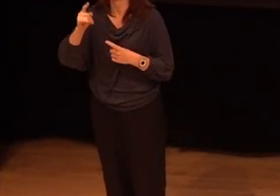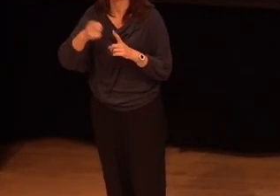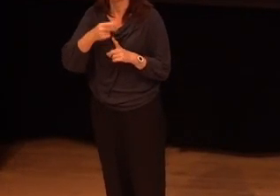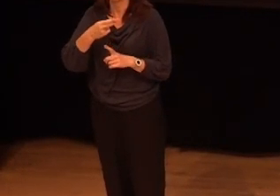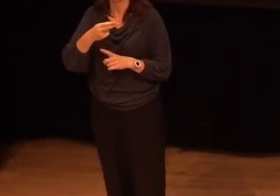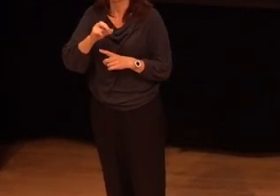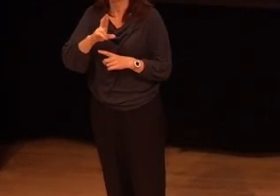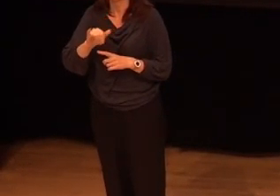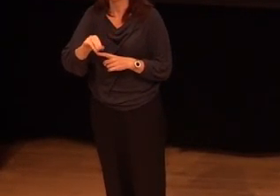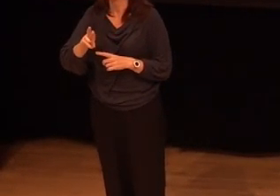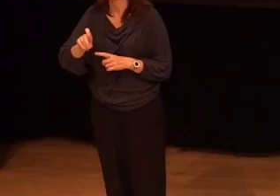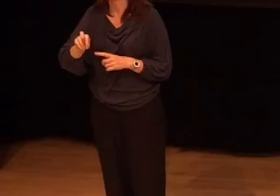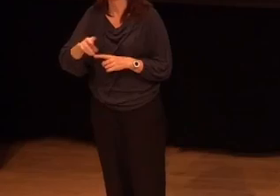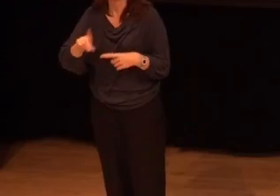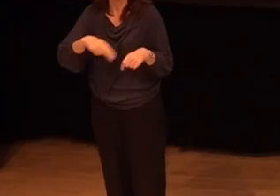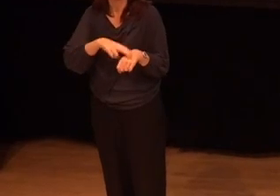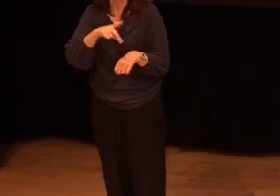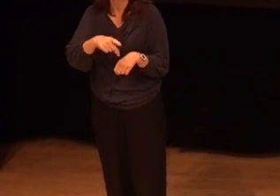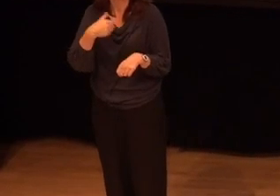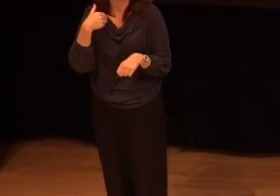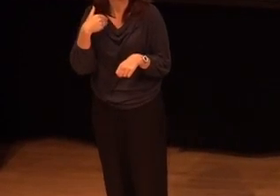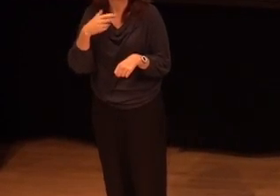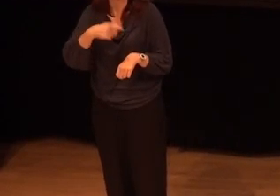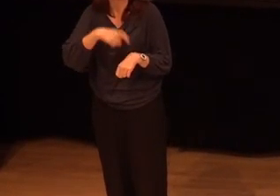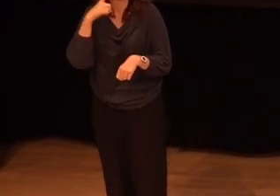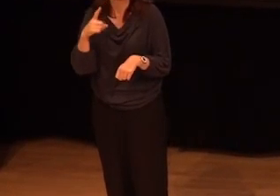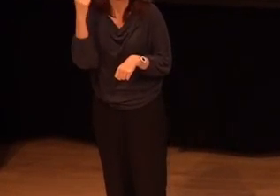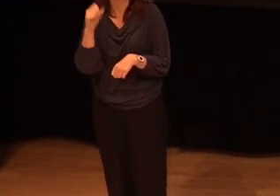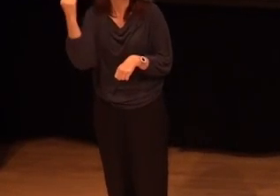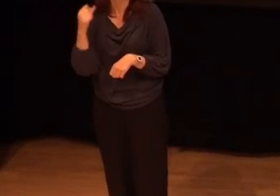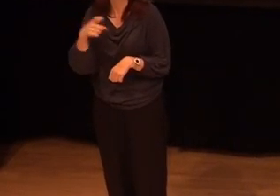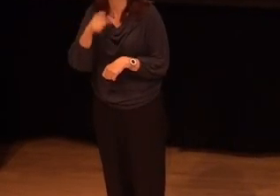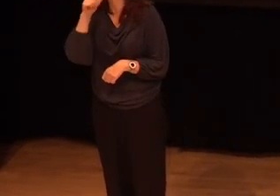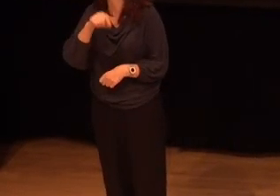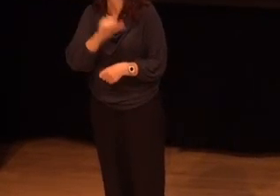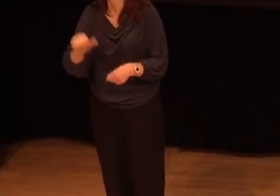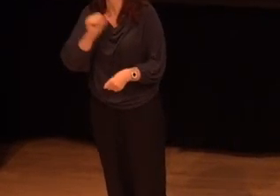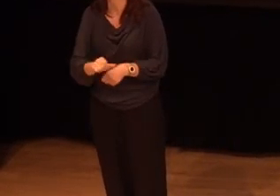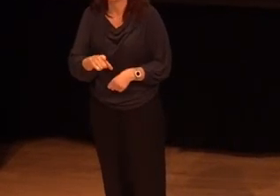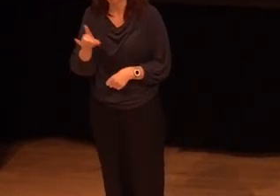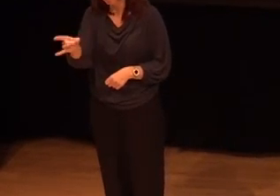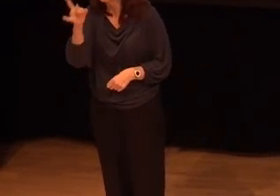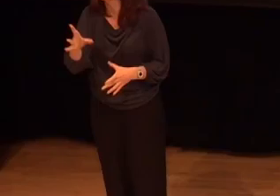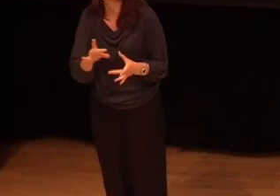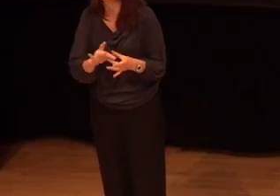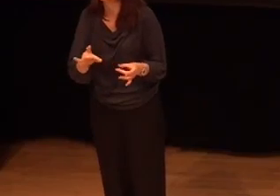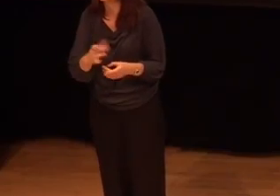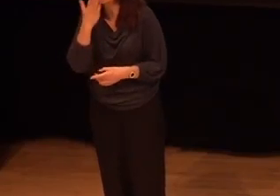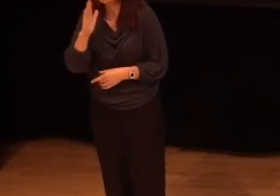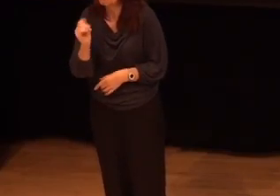statement along the lines. Of course, he had time for activism. He didn't have to work. these are really terrible